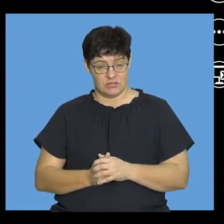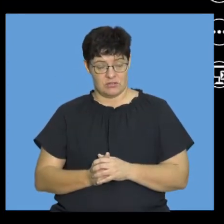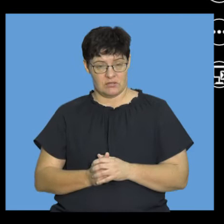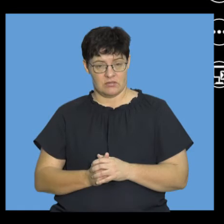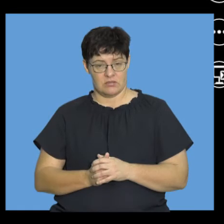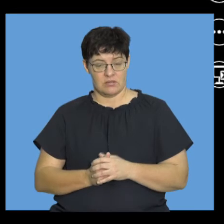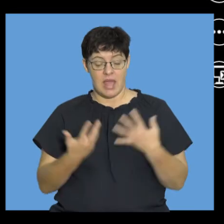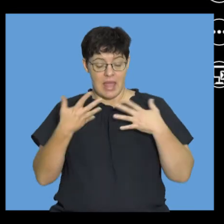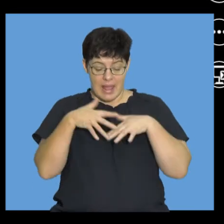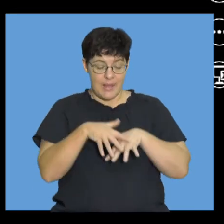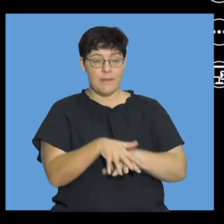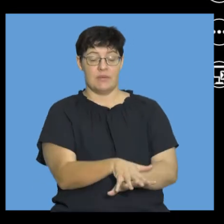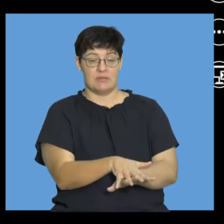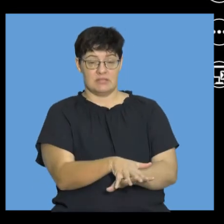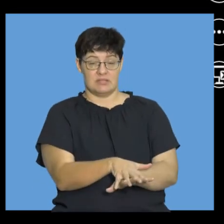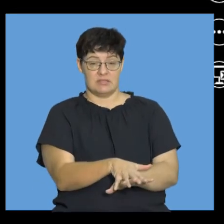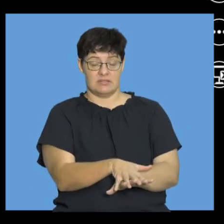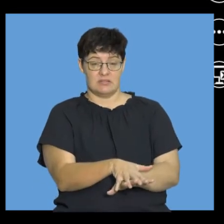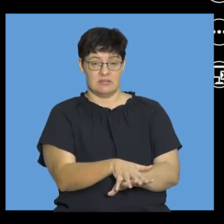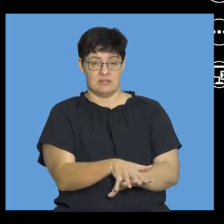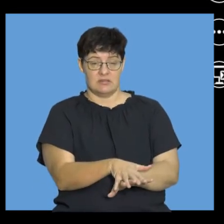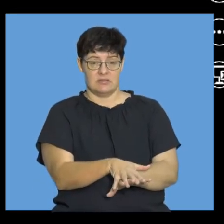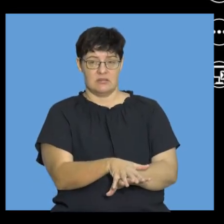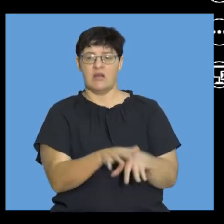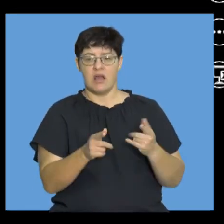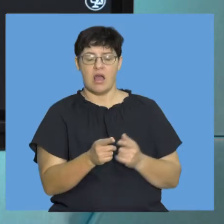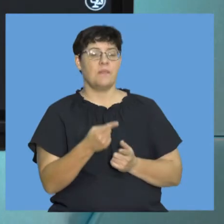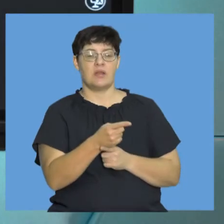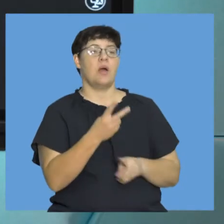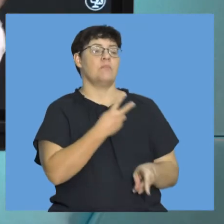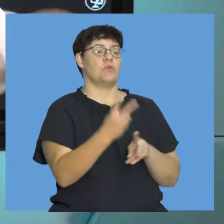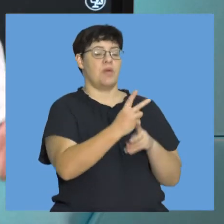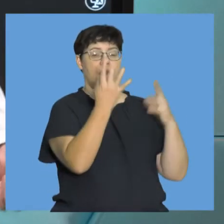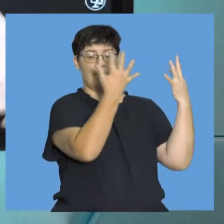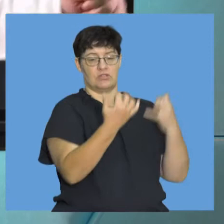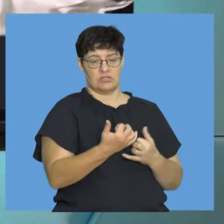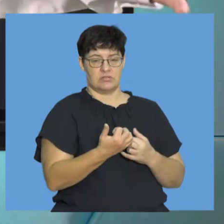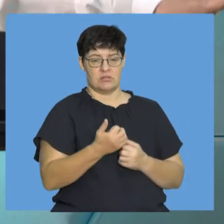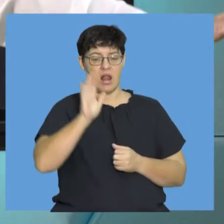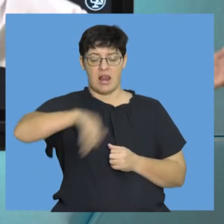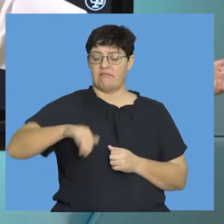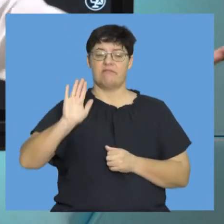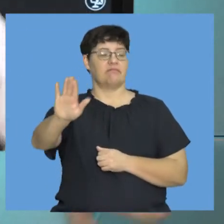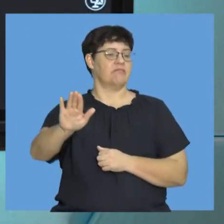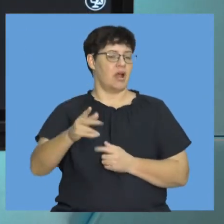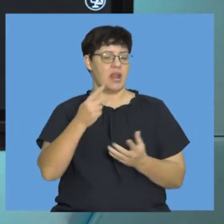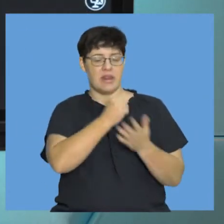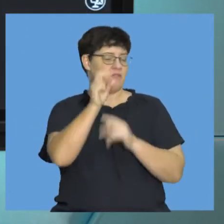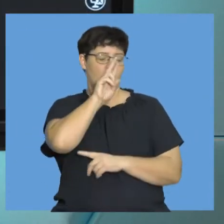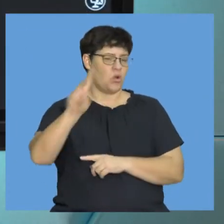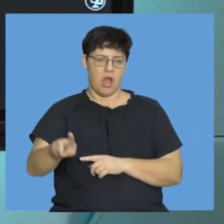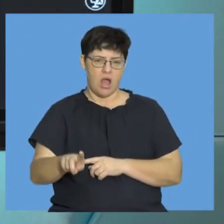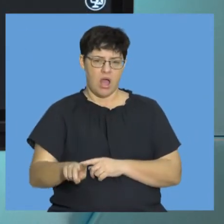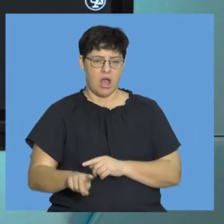is implemented. Like I said, it's one thing preparing a budget and leaving it on the shelf. No,